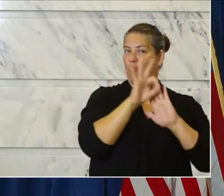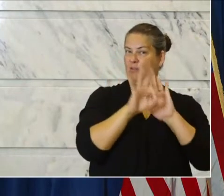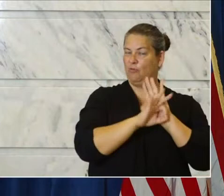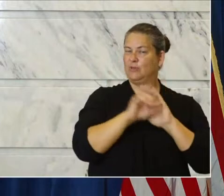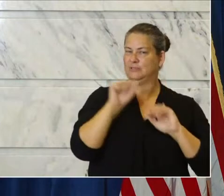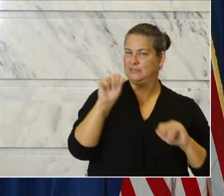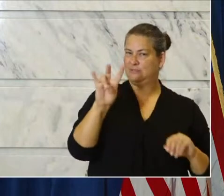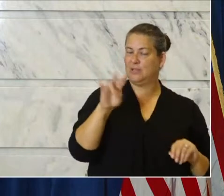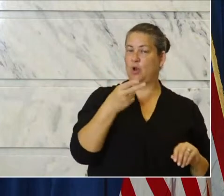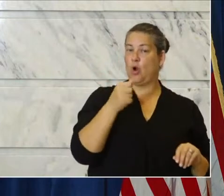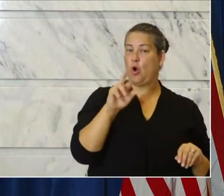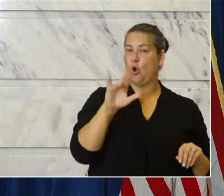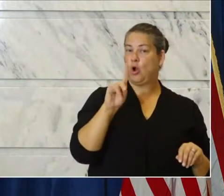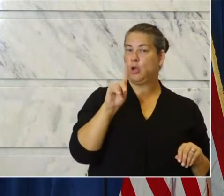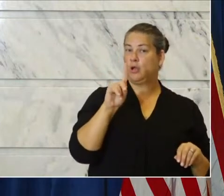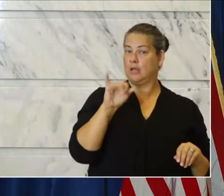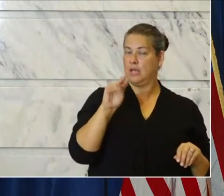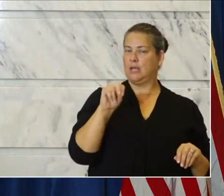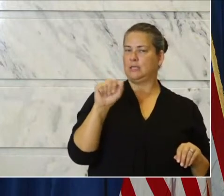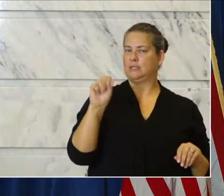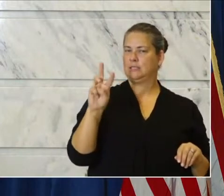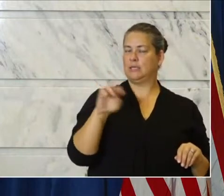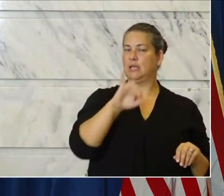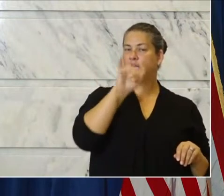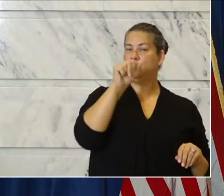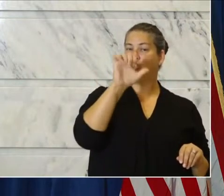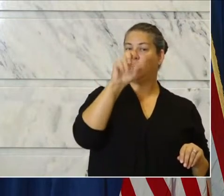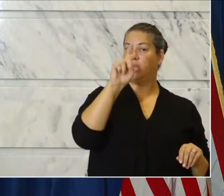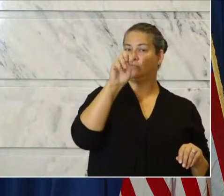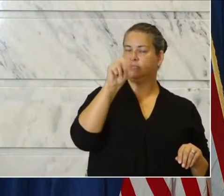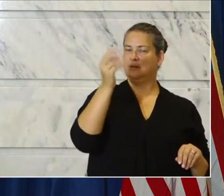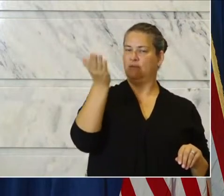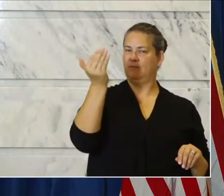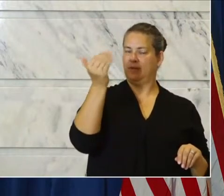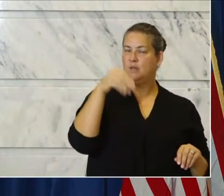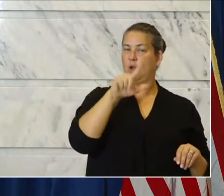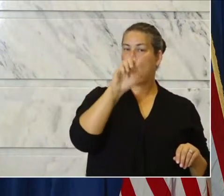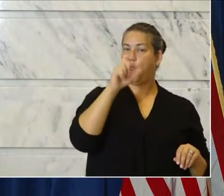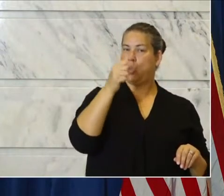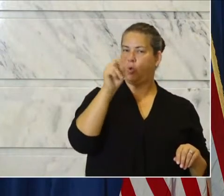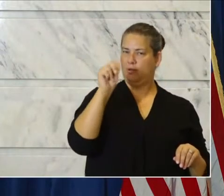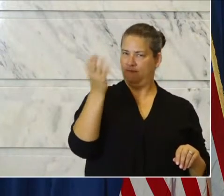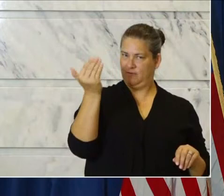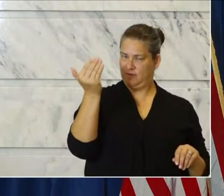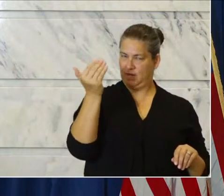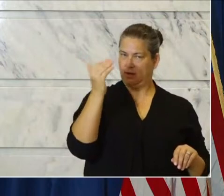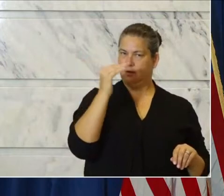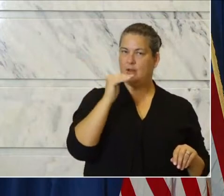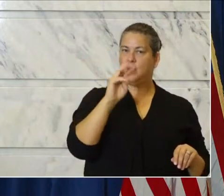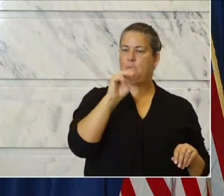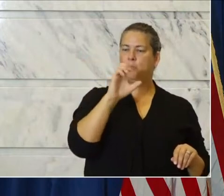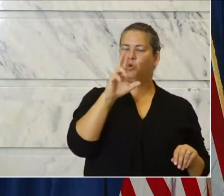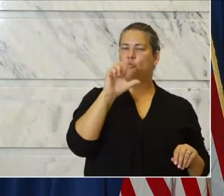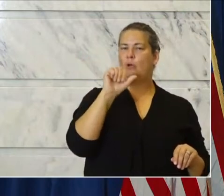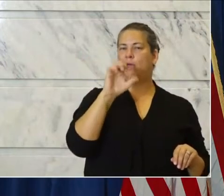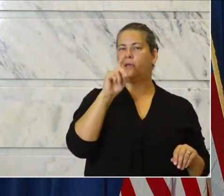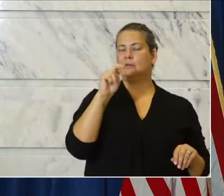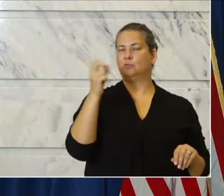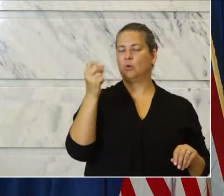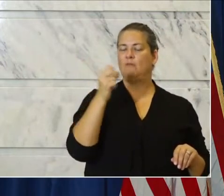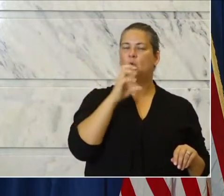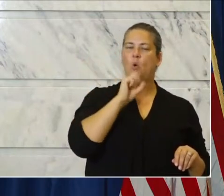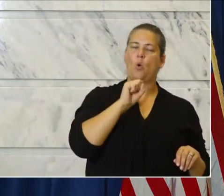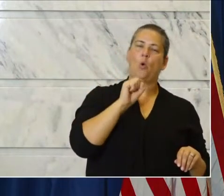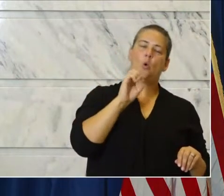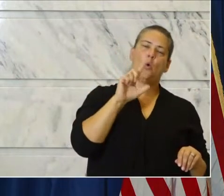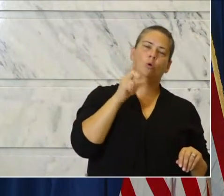17. Hardin, 16. Jackson, 15. Logan, 15. McCracken, 12. Oldham,